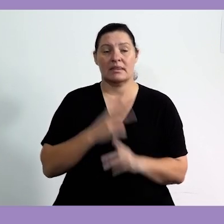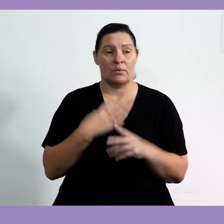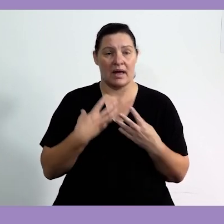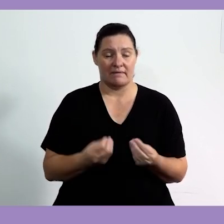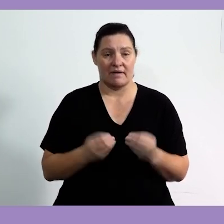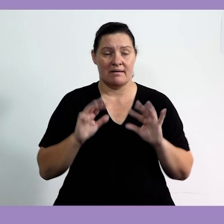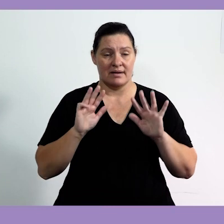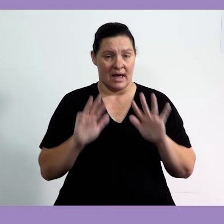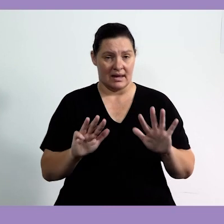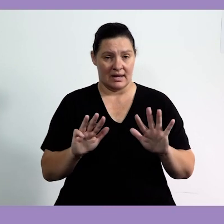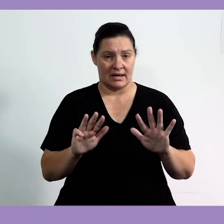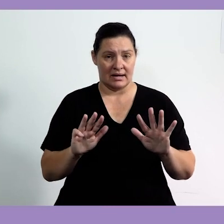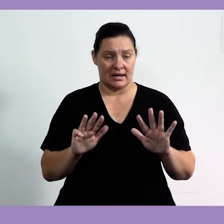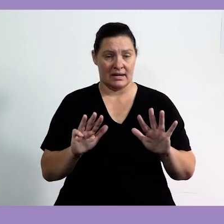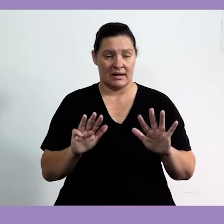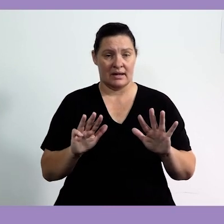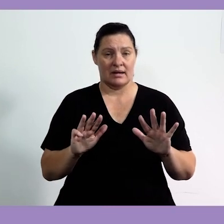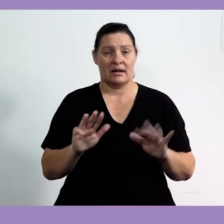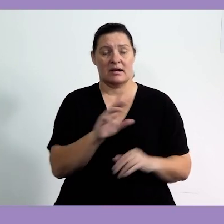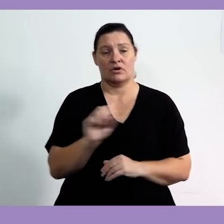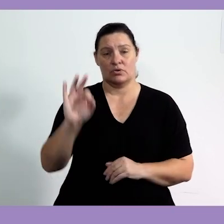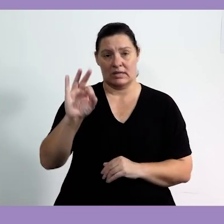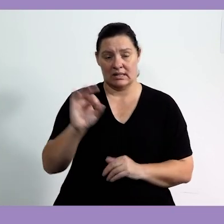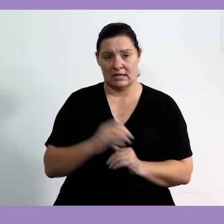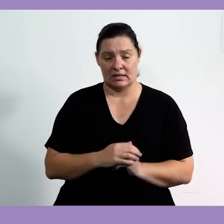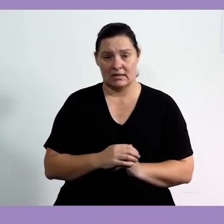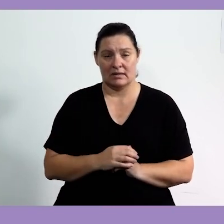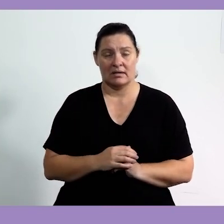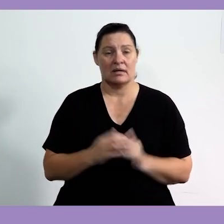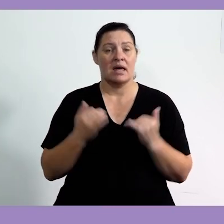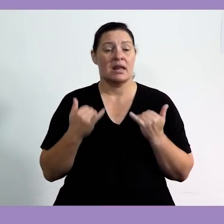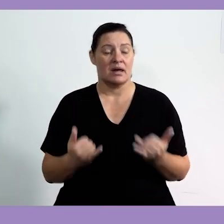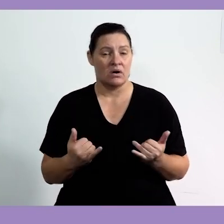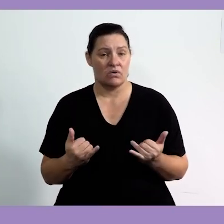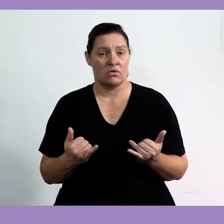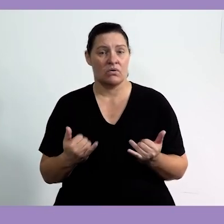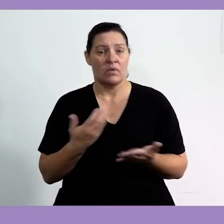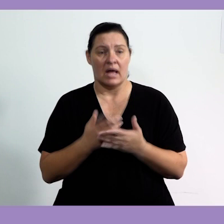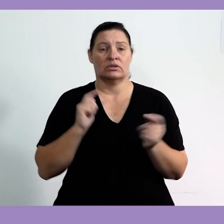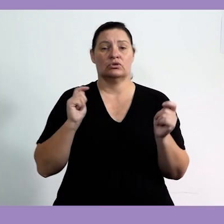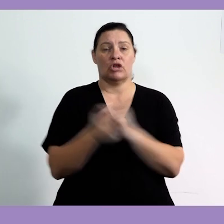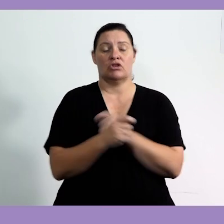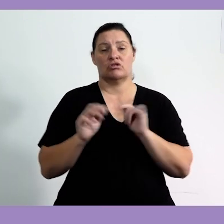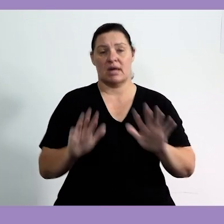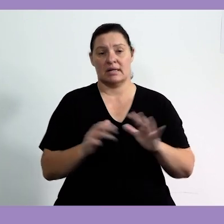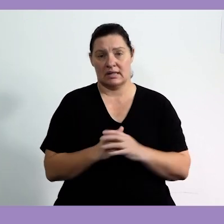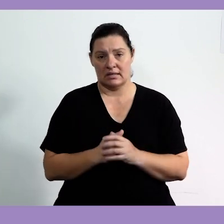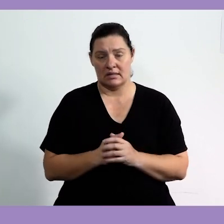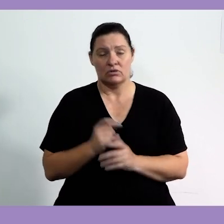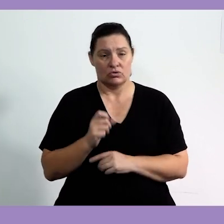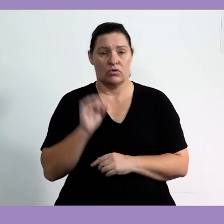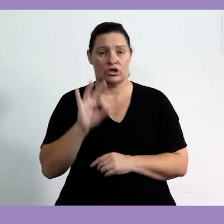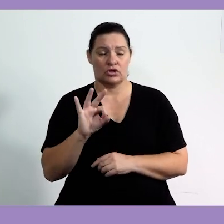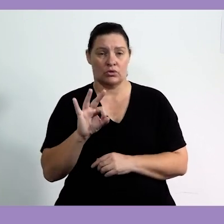Then we have 9 to the exponent 3. Now, we can change the 9